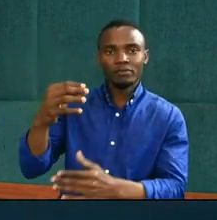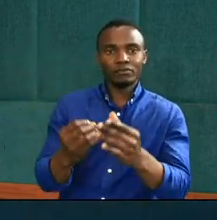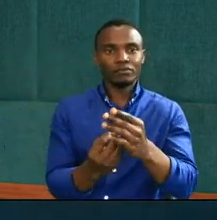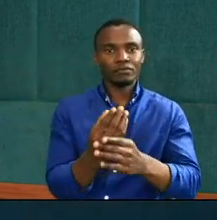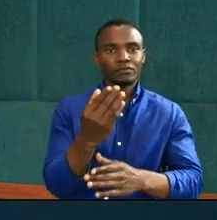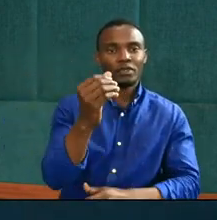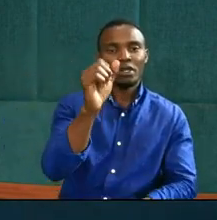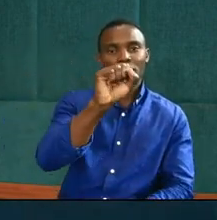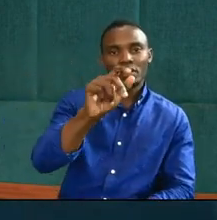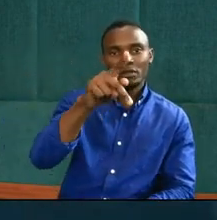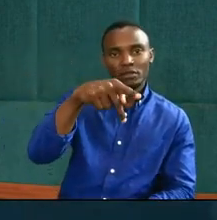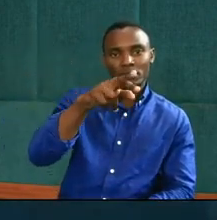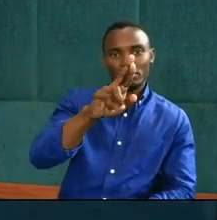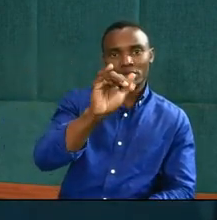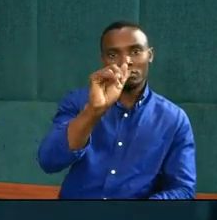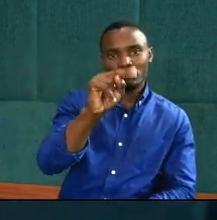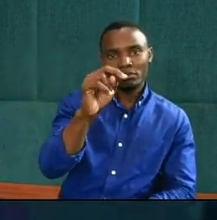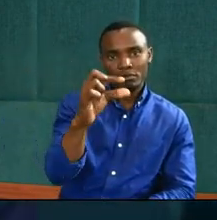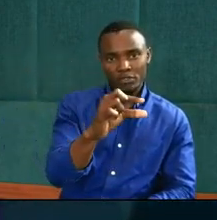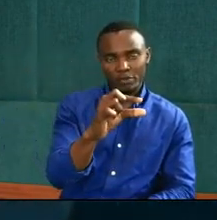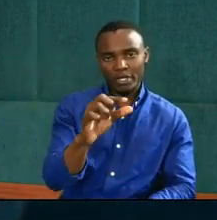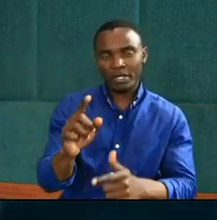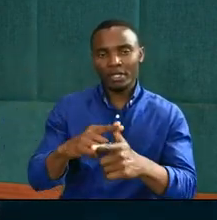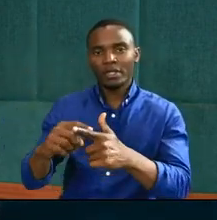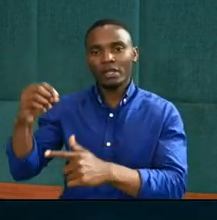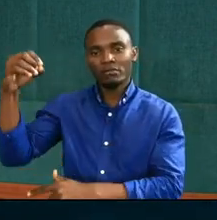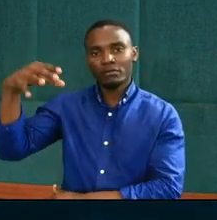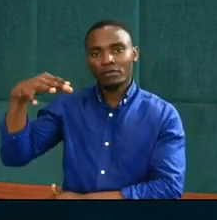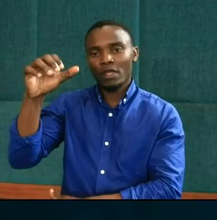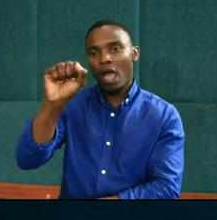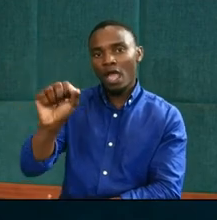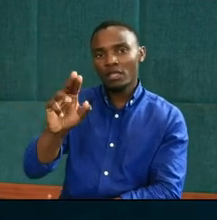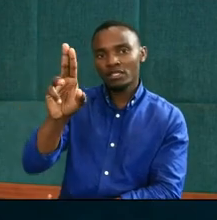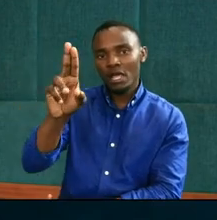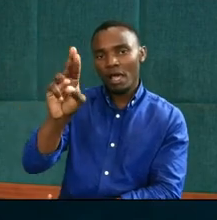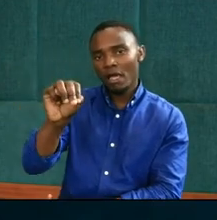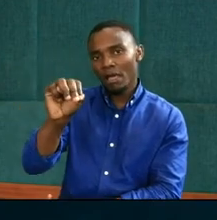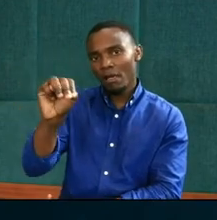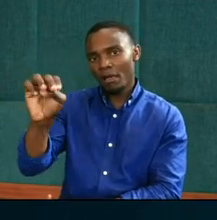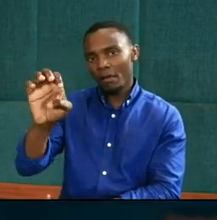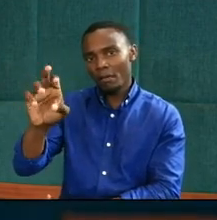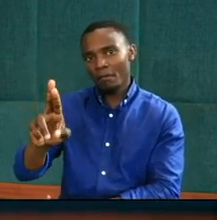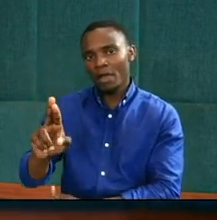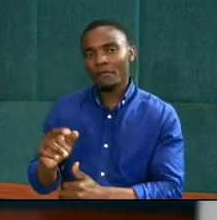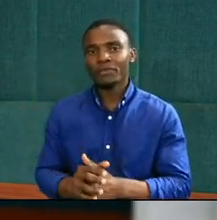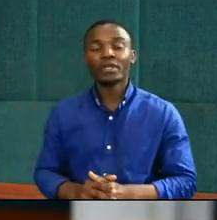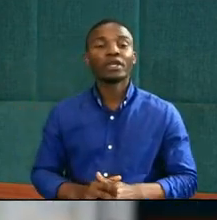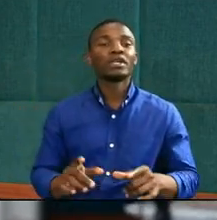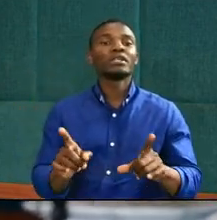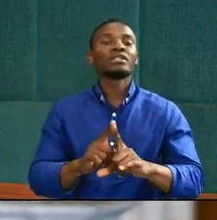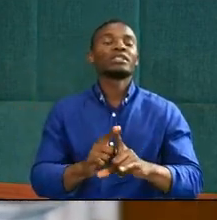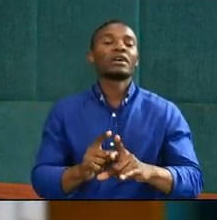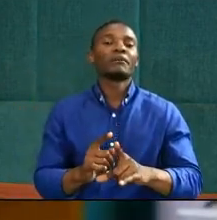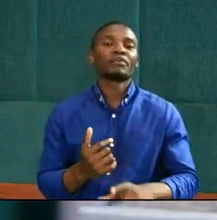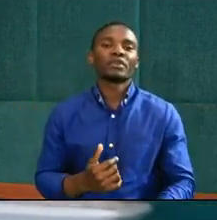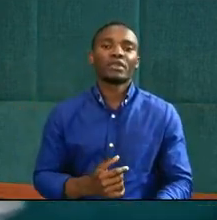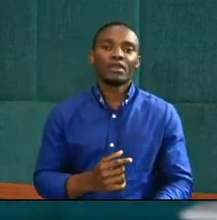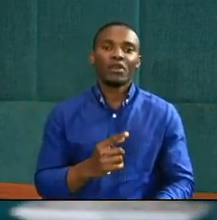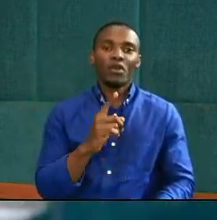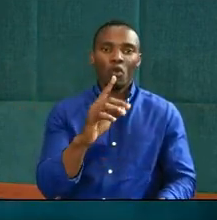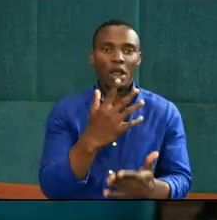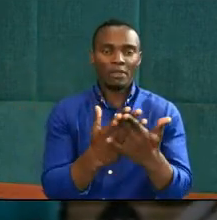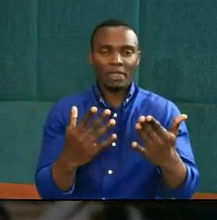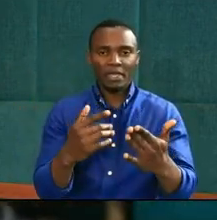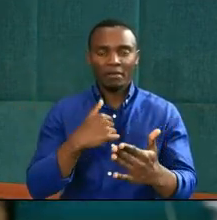once spring comes, summer comes behind it, and you can't stop it.